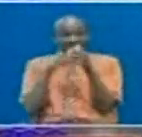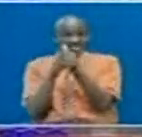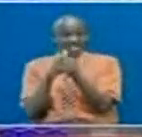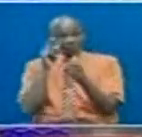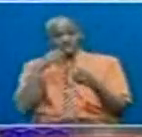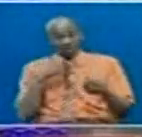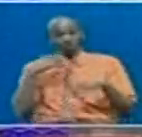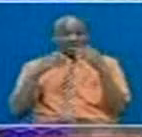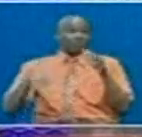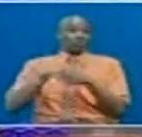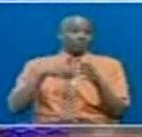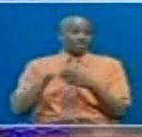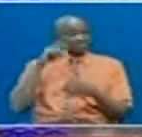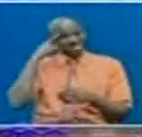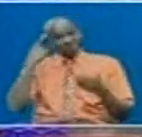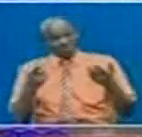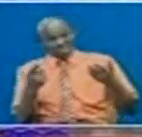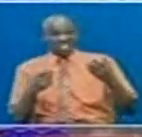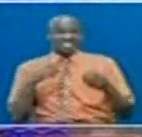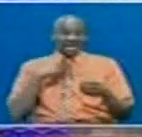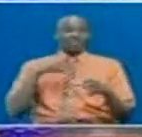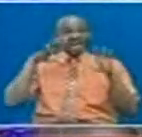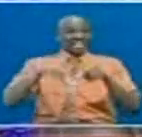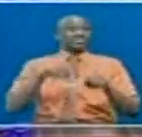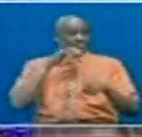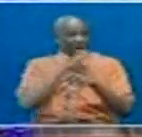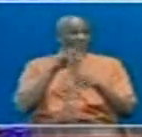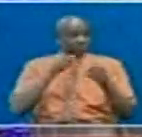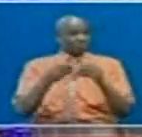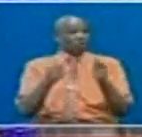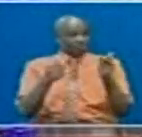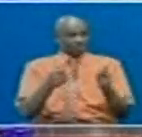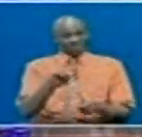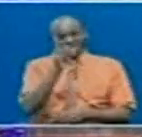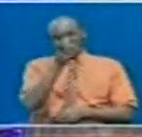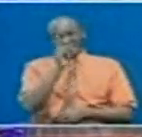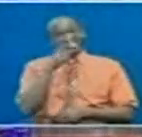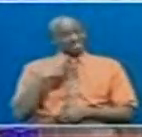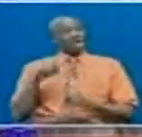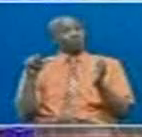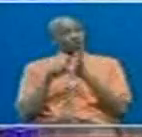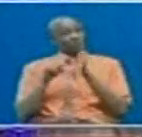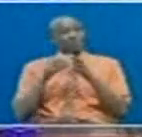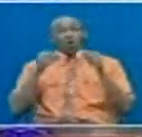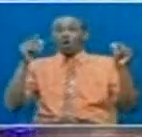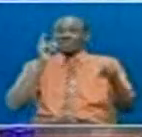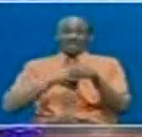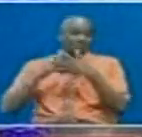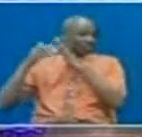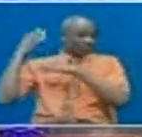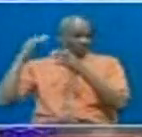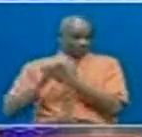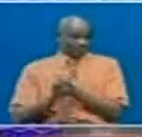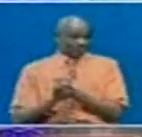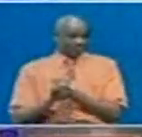play football by thinking that if they came to power today, they will fix it. No, this is a long-term problem that has been with us. Okay,